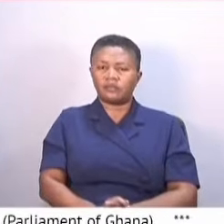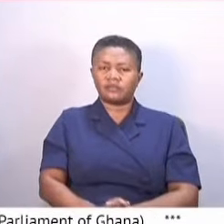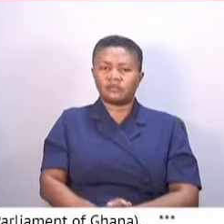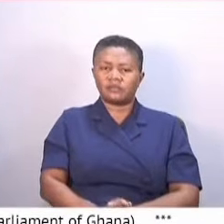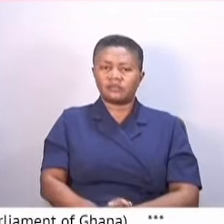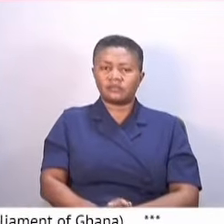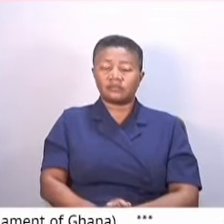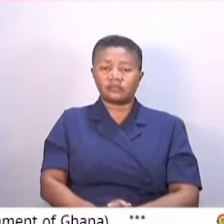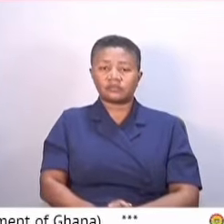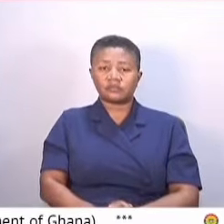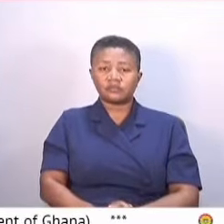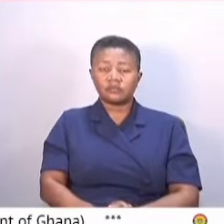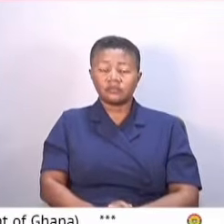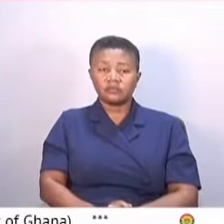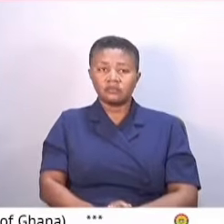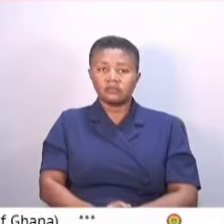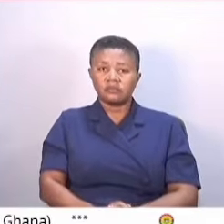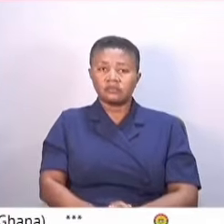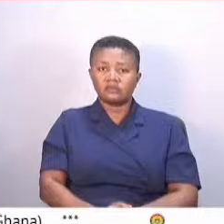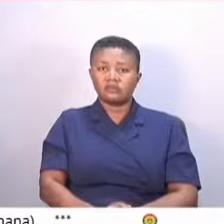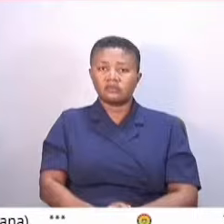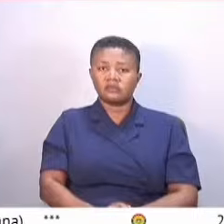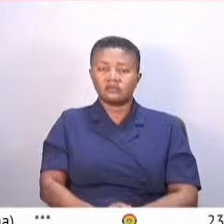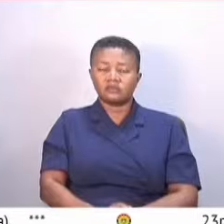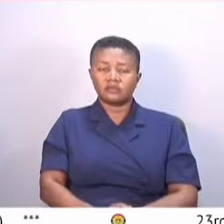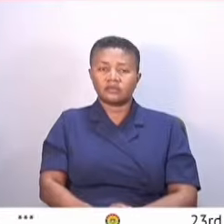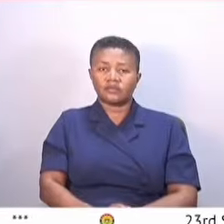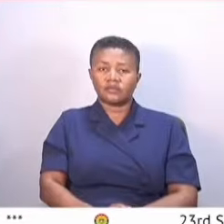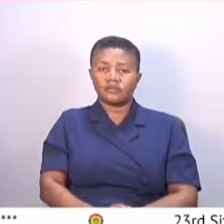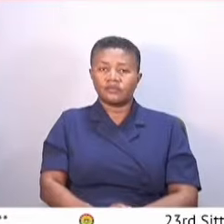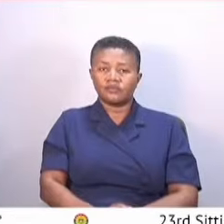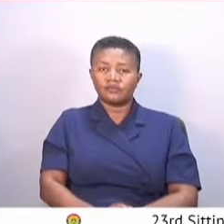So, Mr. Speaker, I'm guided. Very well. Very well.